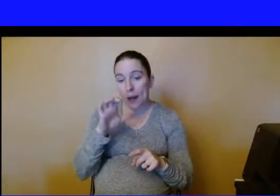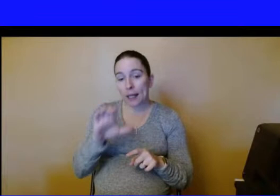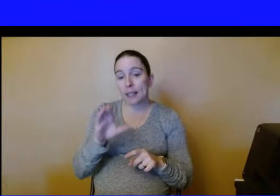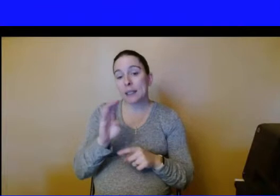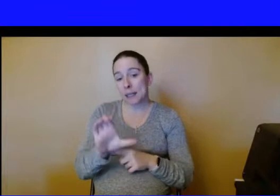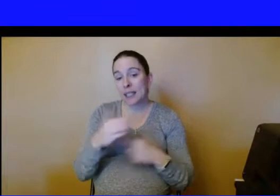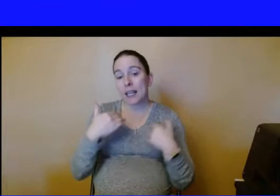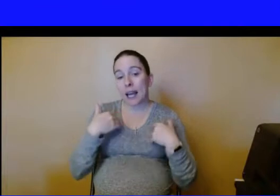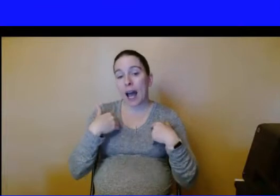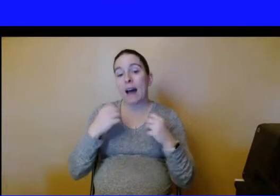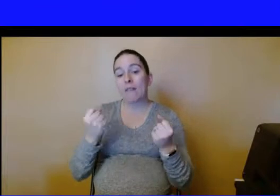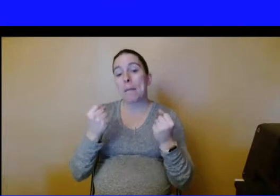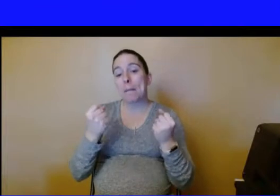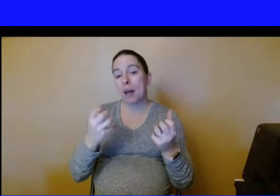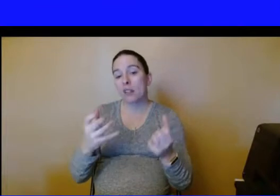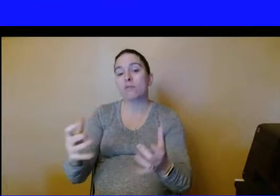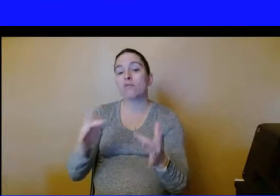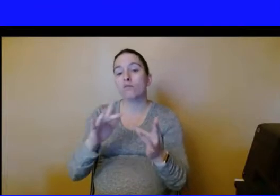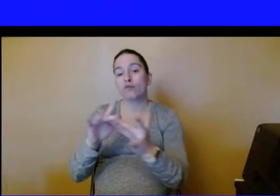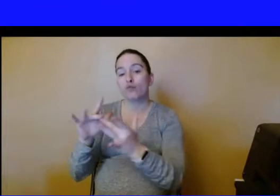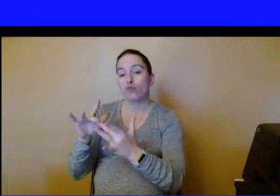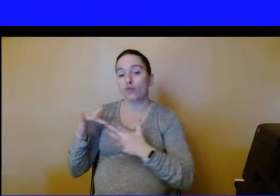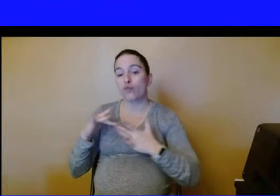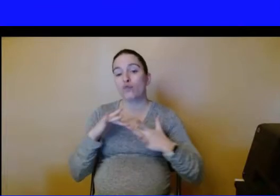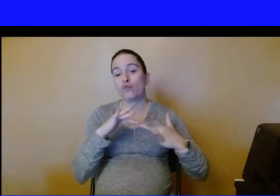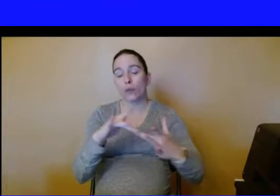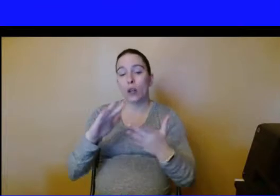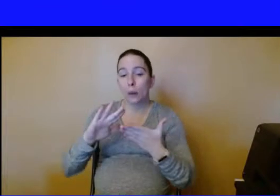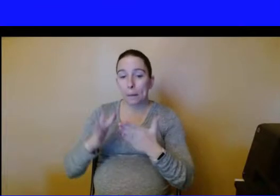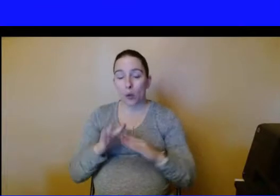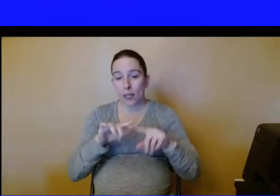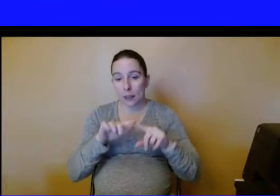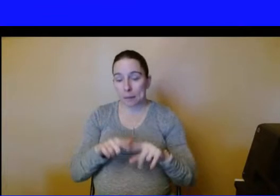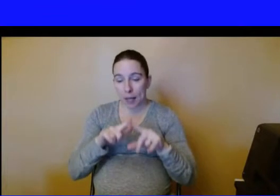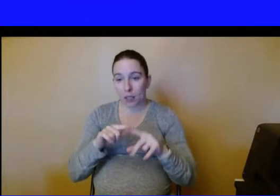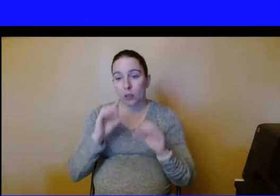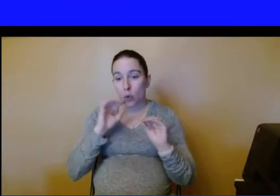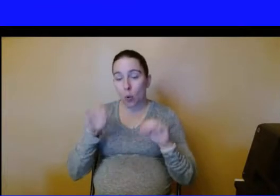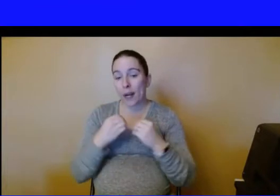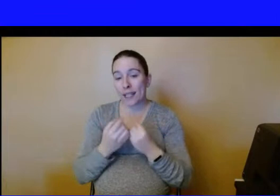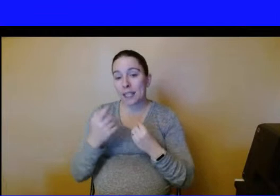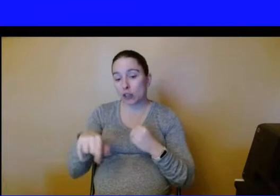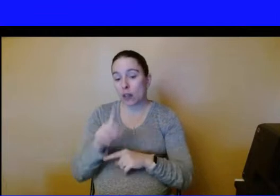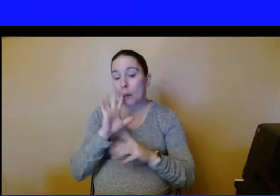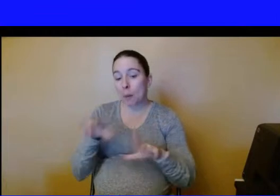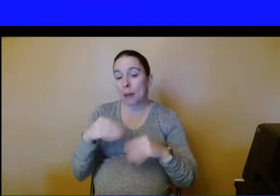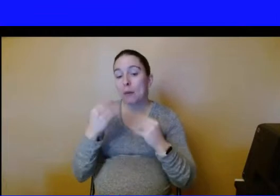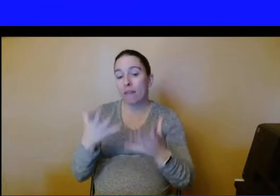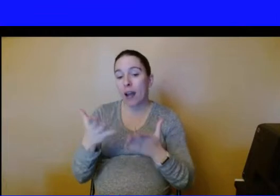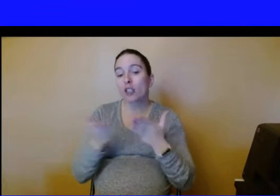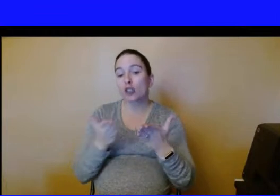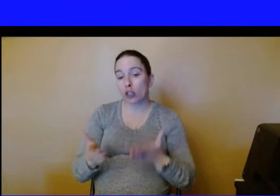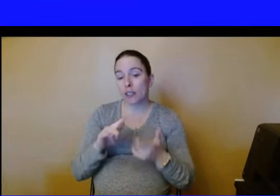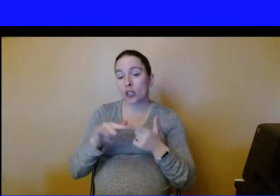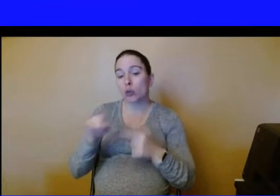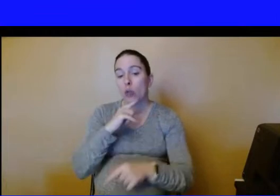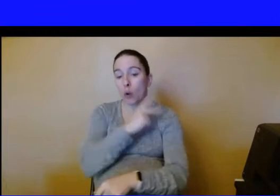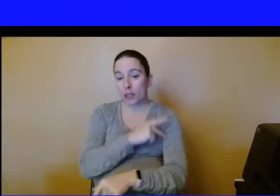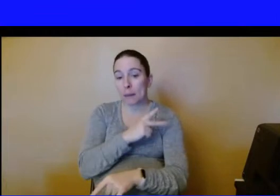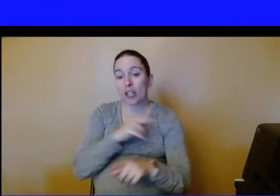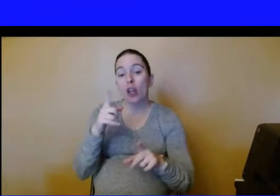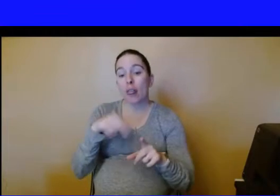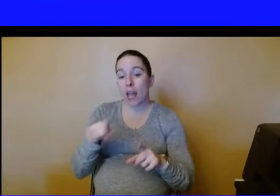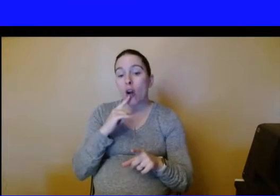then the entity has 3 entities within it. Oh gosh, now I can't find